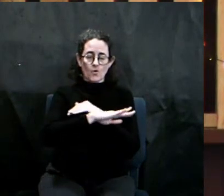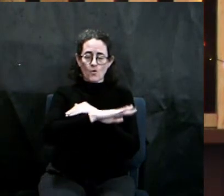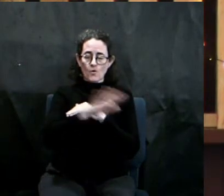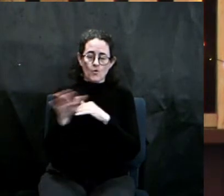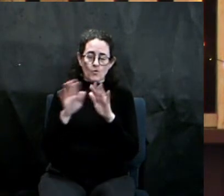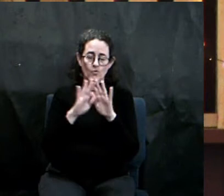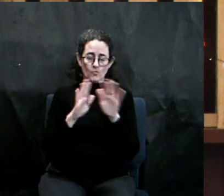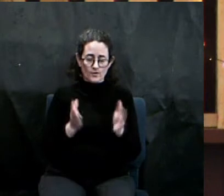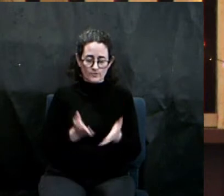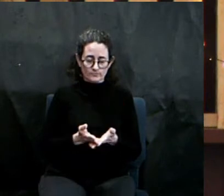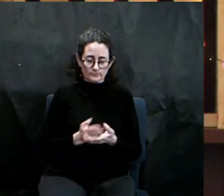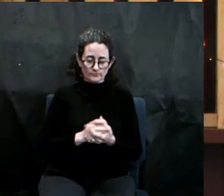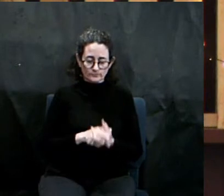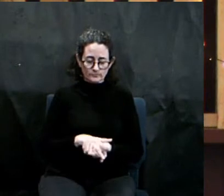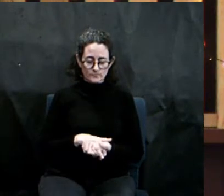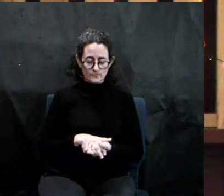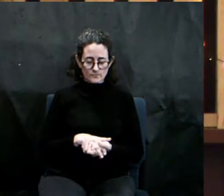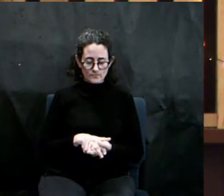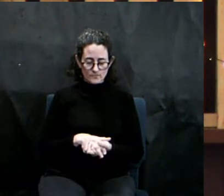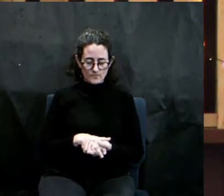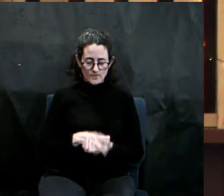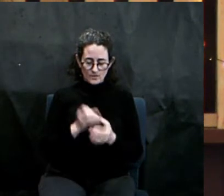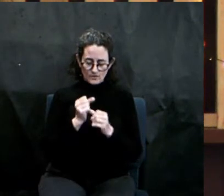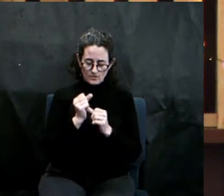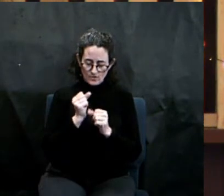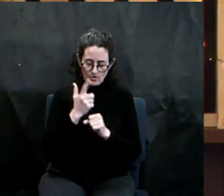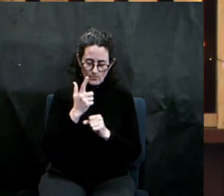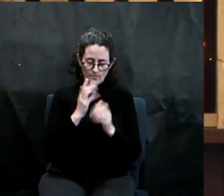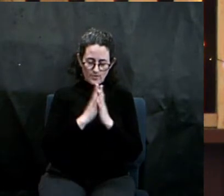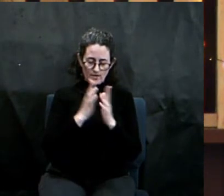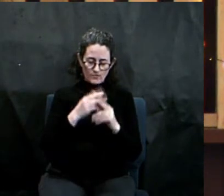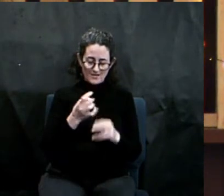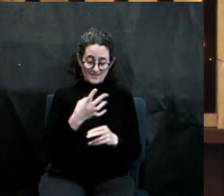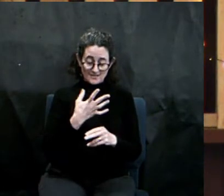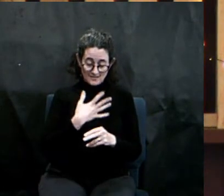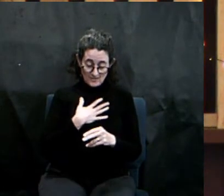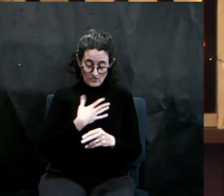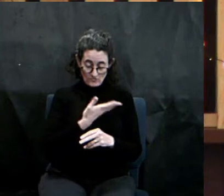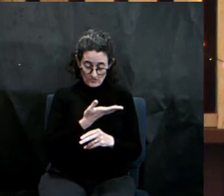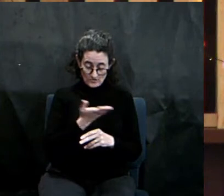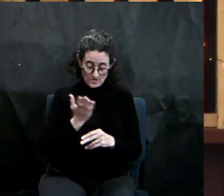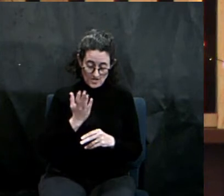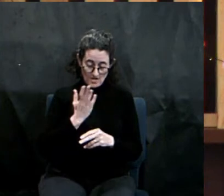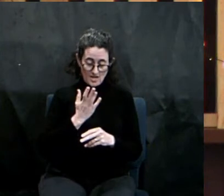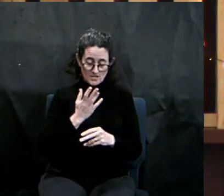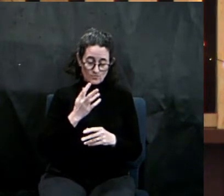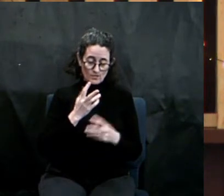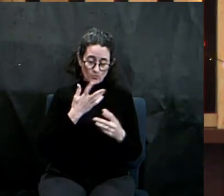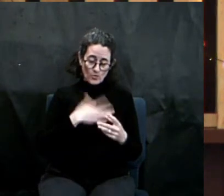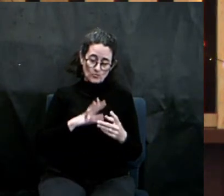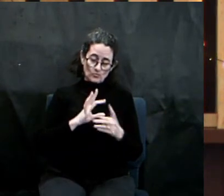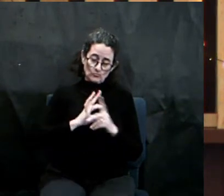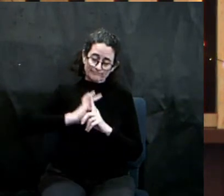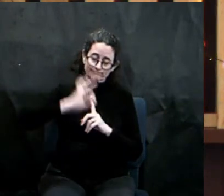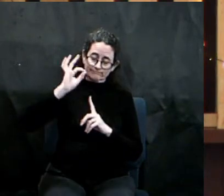Loving God, we pray for ourselves as we look to grow in our knowledge and love of you as our Creator, as we look to bring